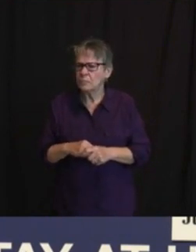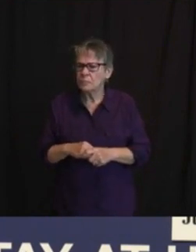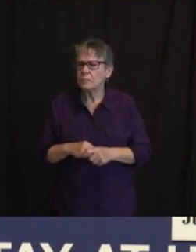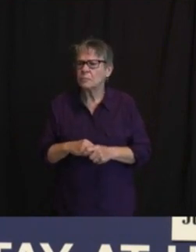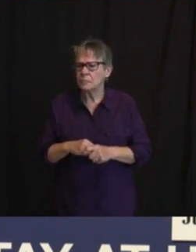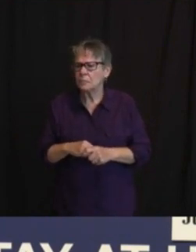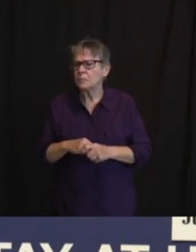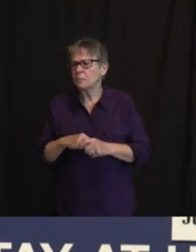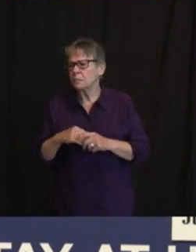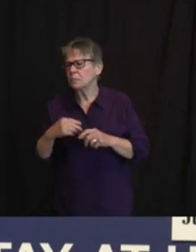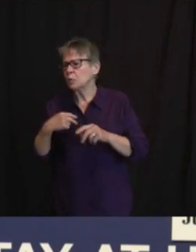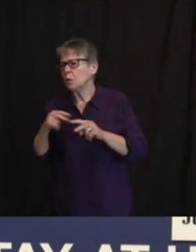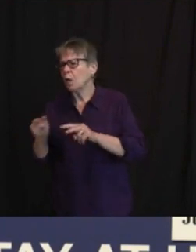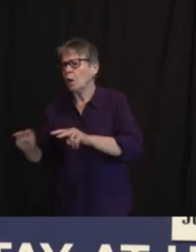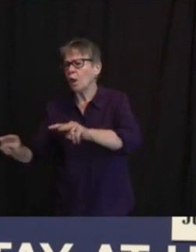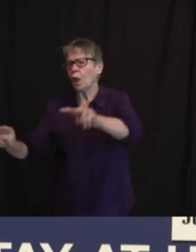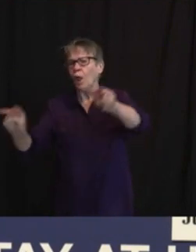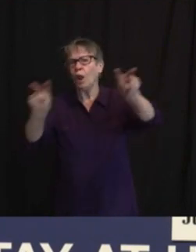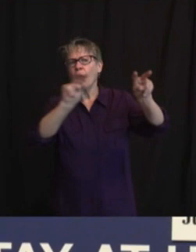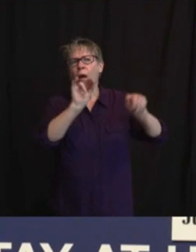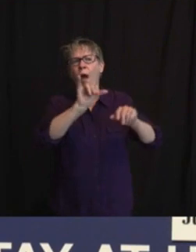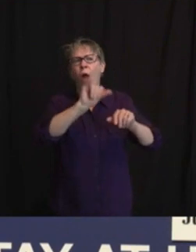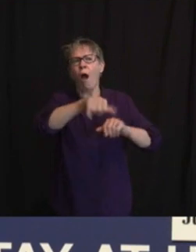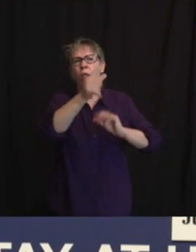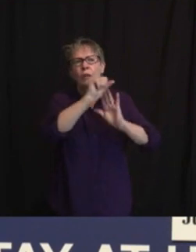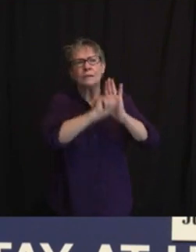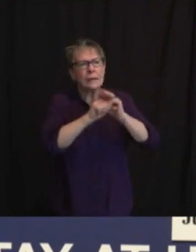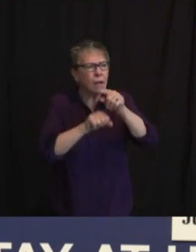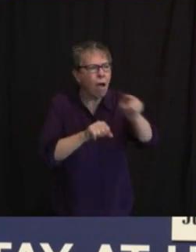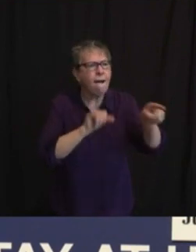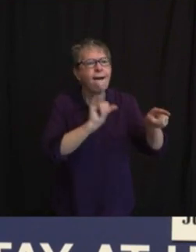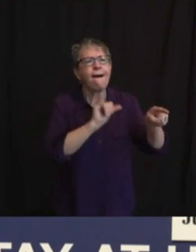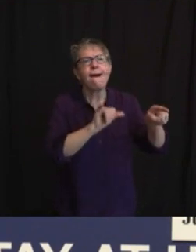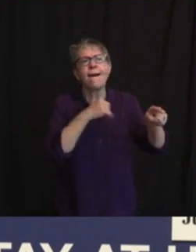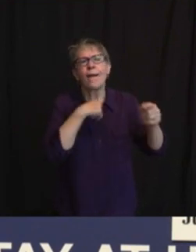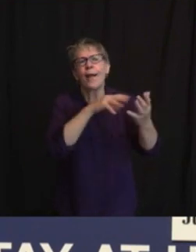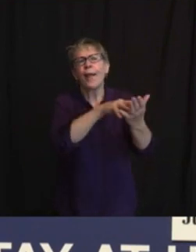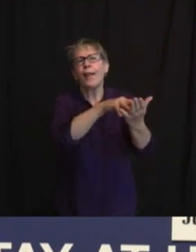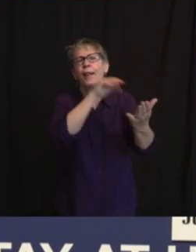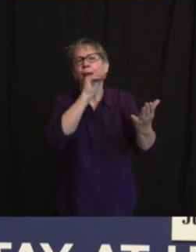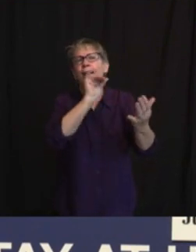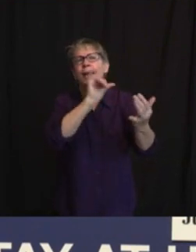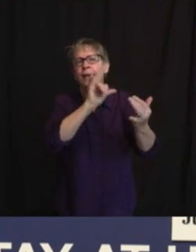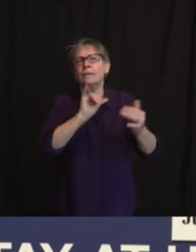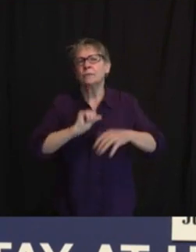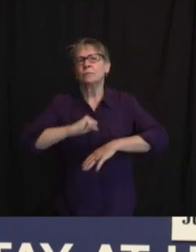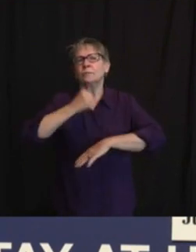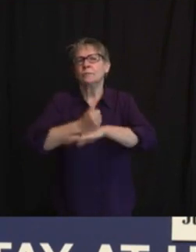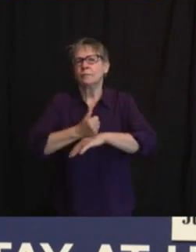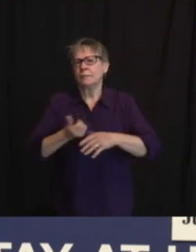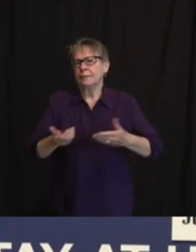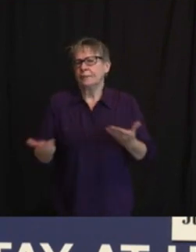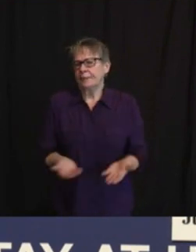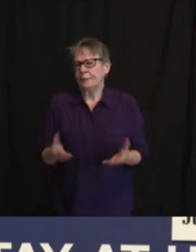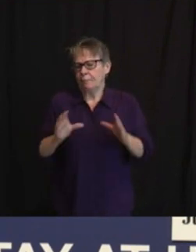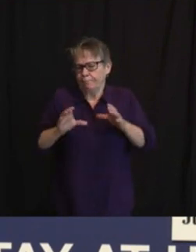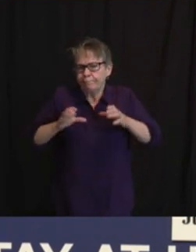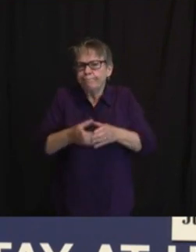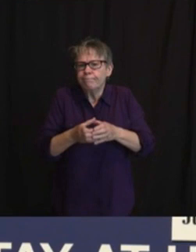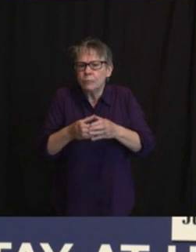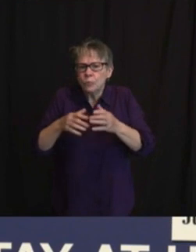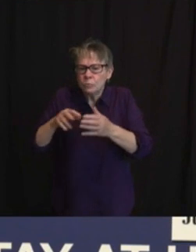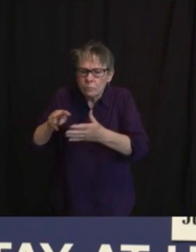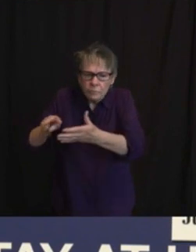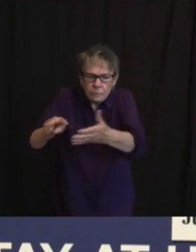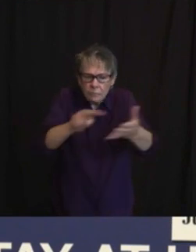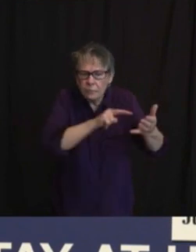protocols and what they would recommend? So I look forward to any input that they can give us. The residents of the long-term